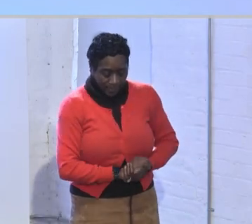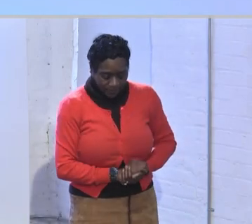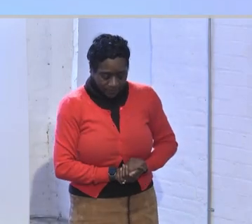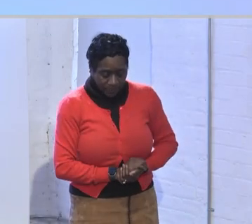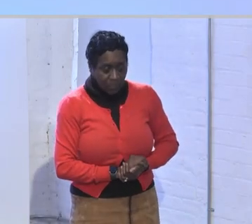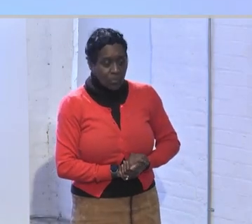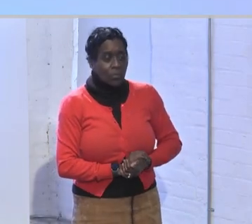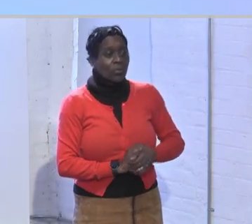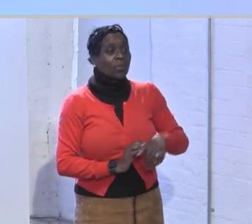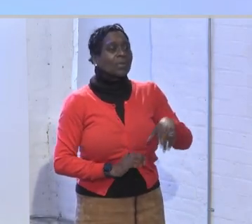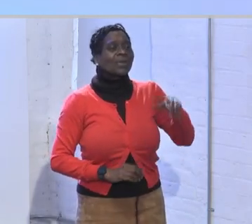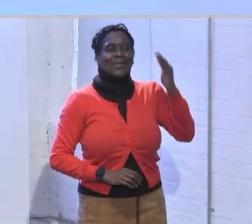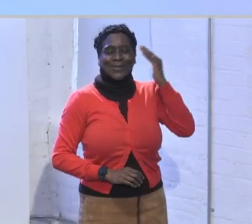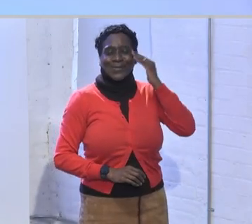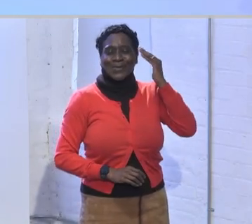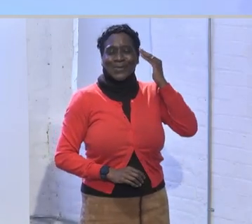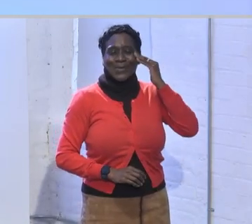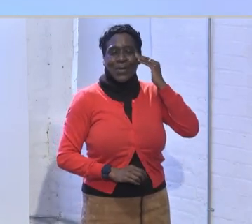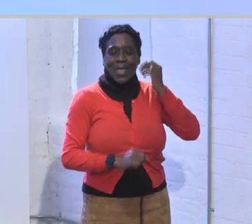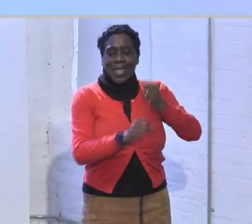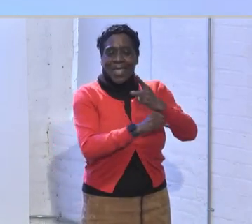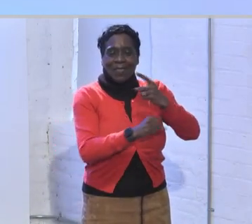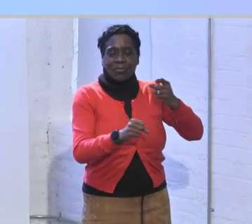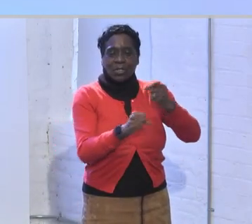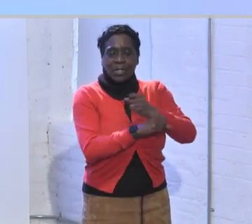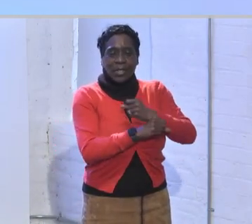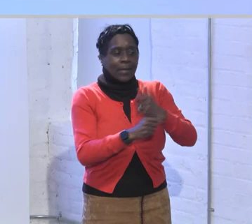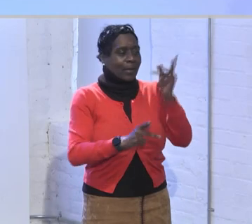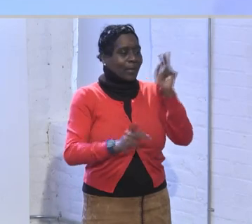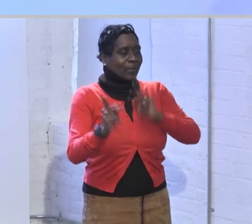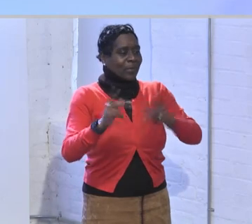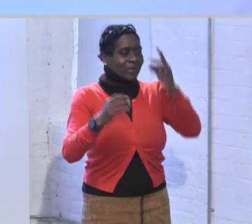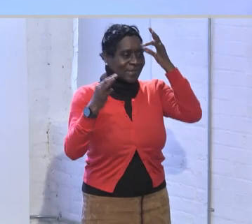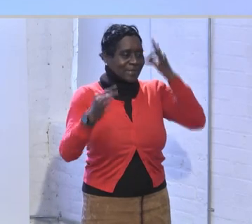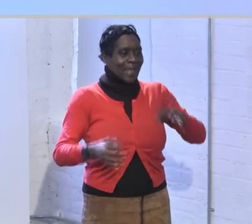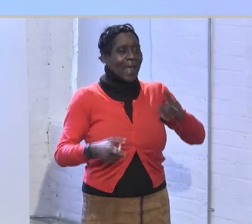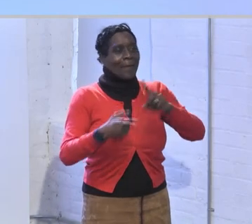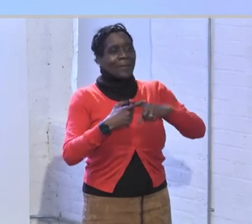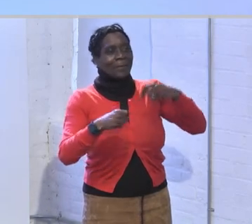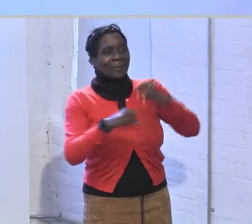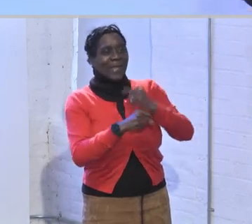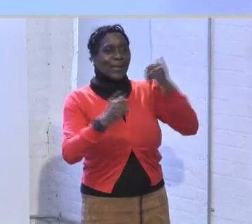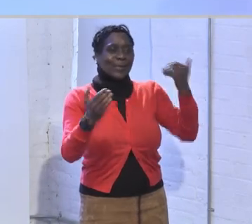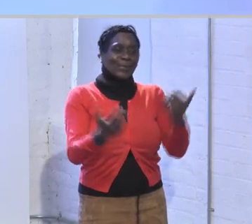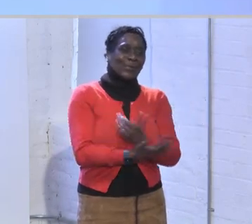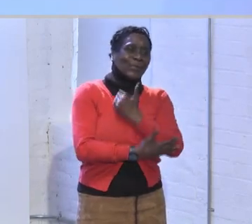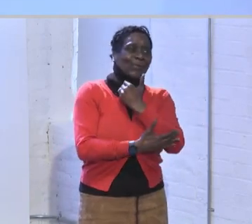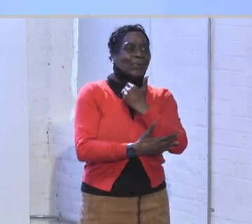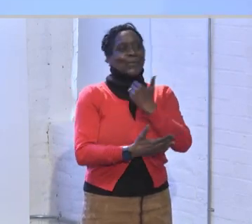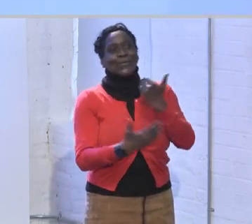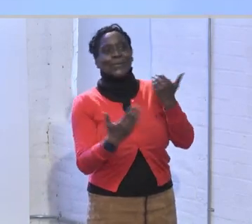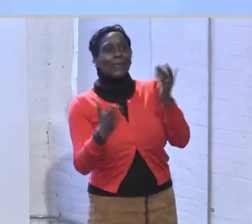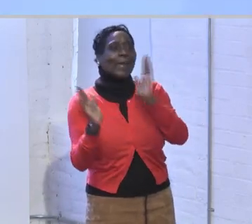New Year's resolutions, right? So many of New Year's resolutions have to do with what? They have to do with